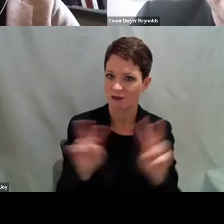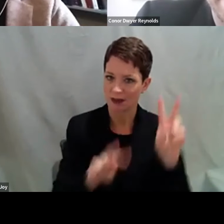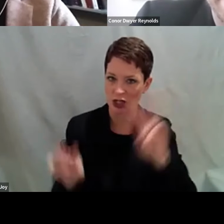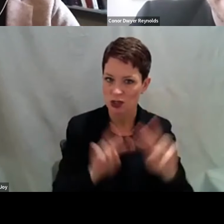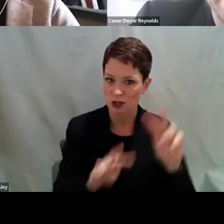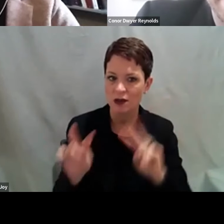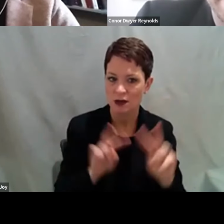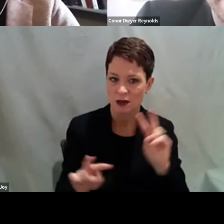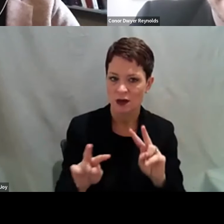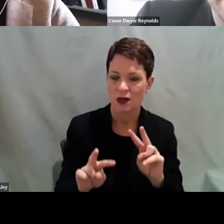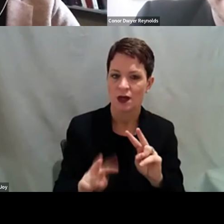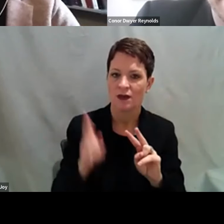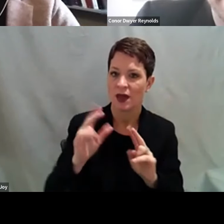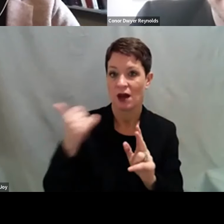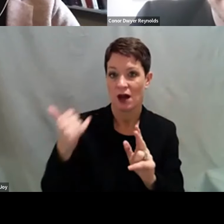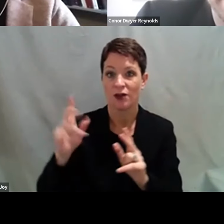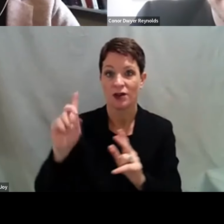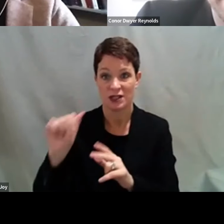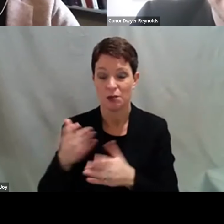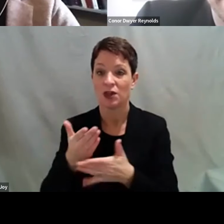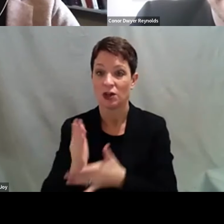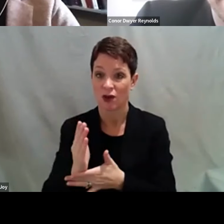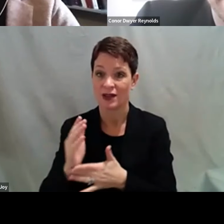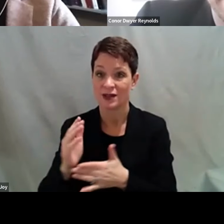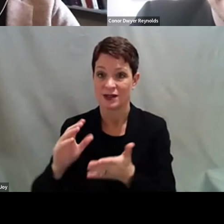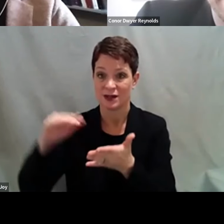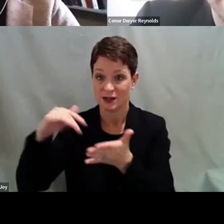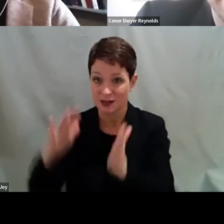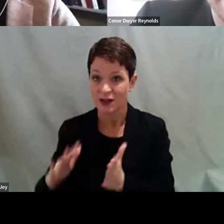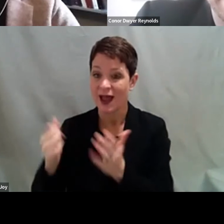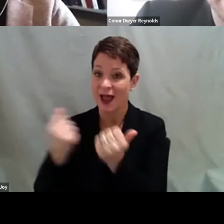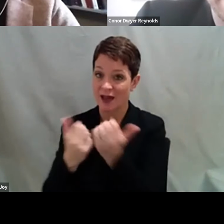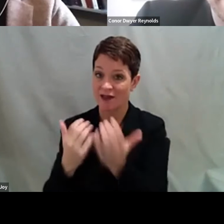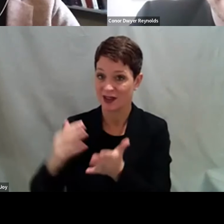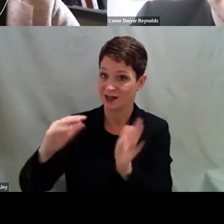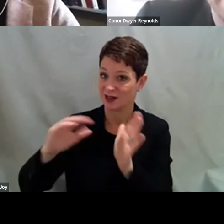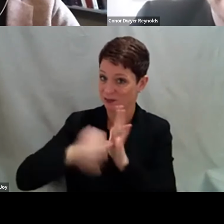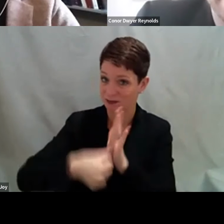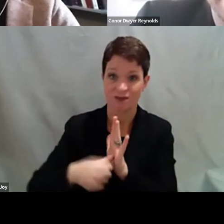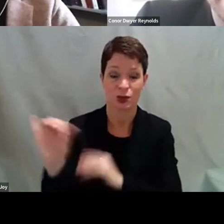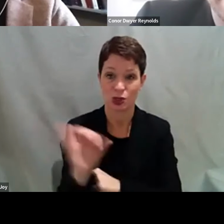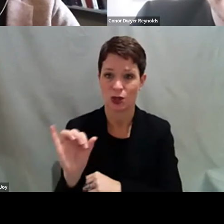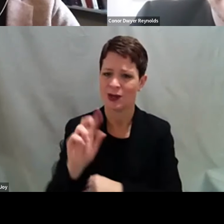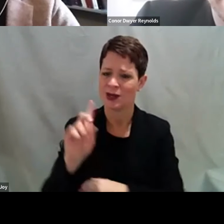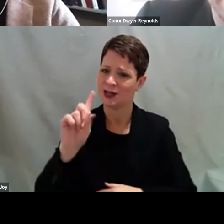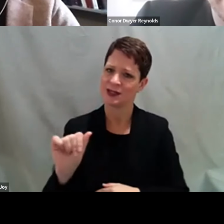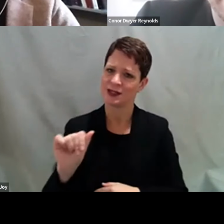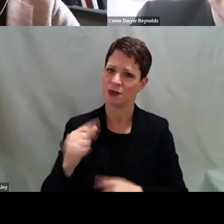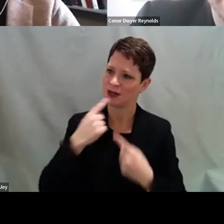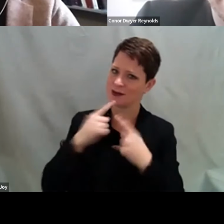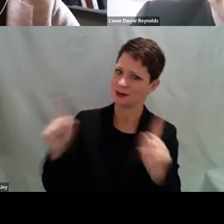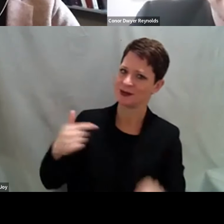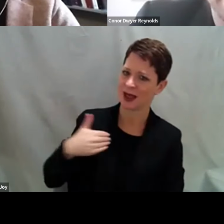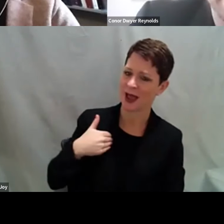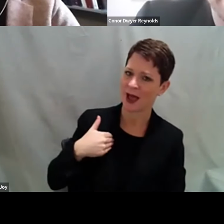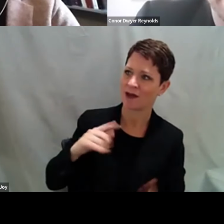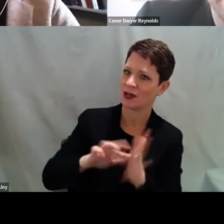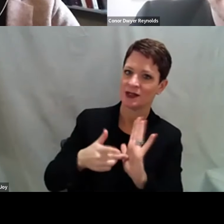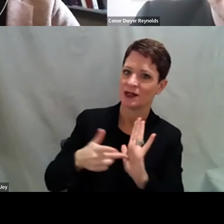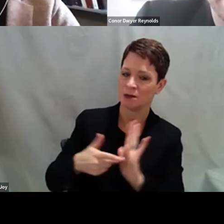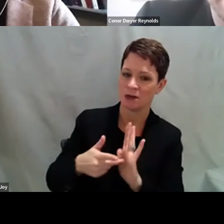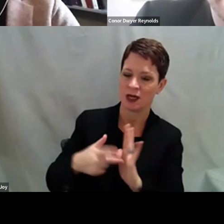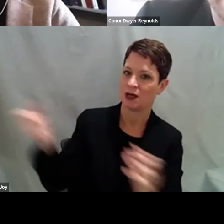has been echoed by other disability rights scholars and advocates, that claiming disability does not mean a